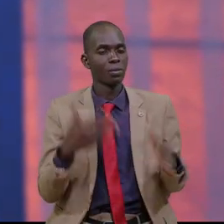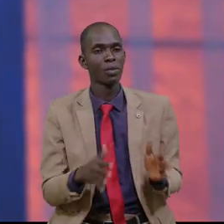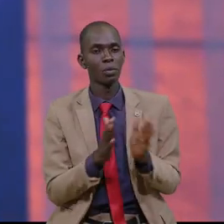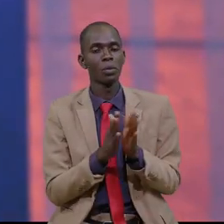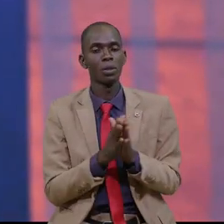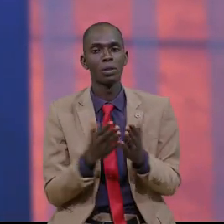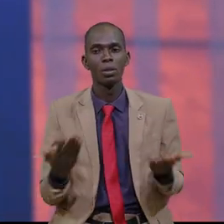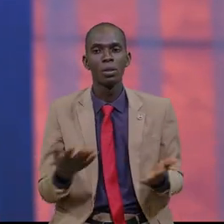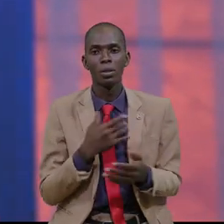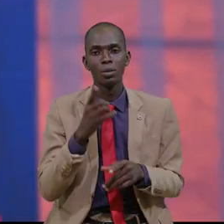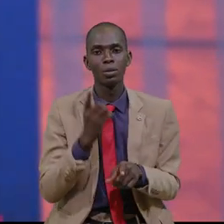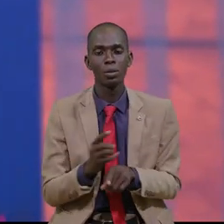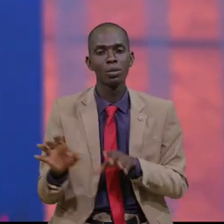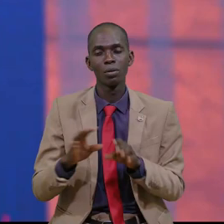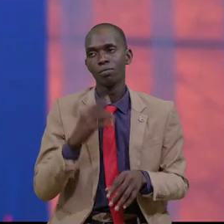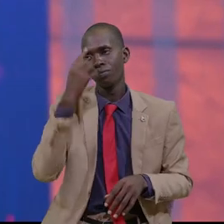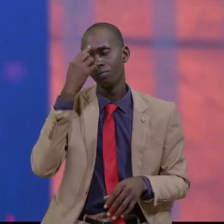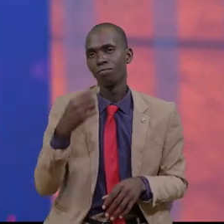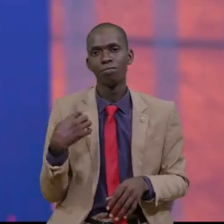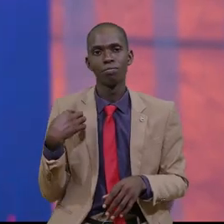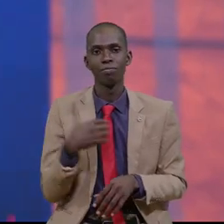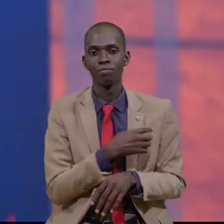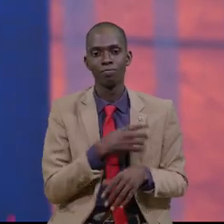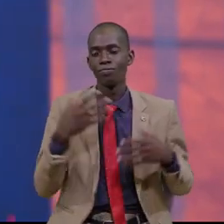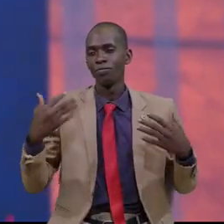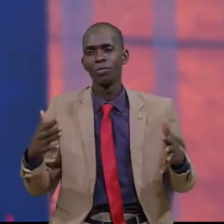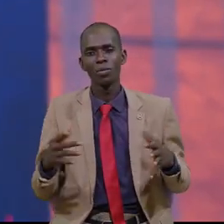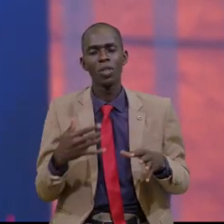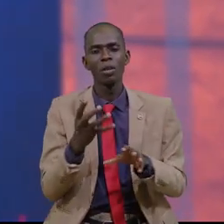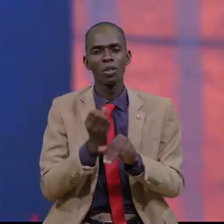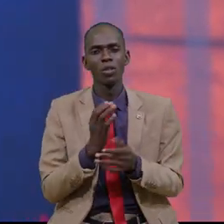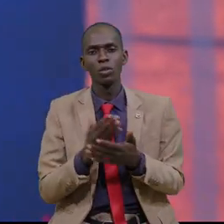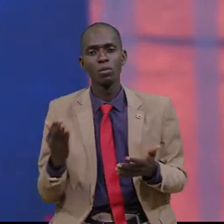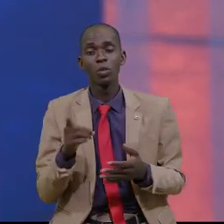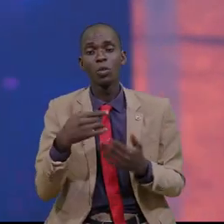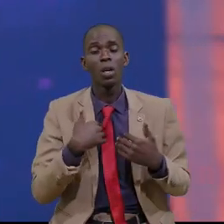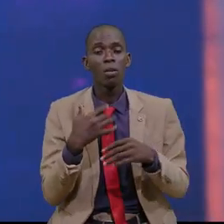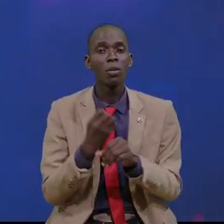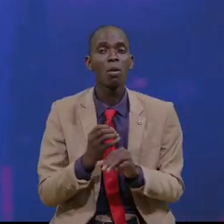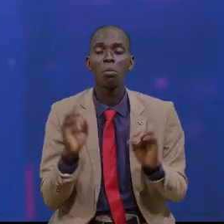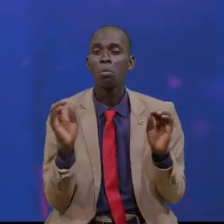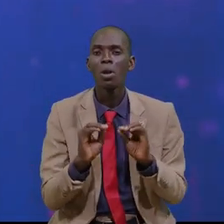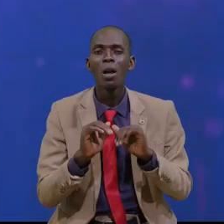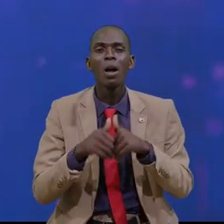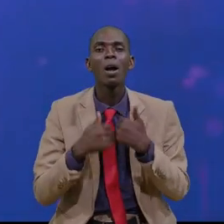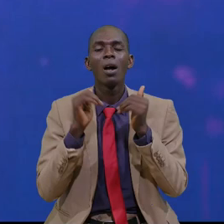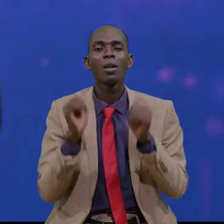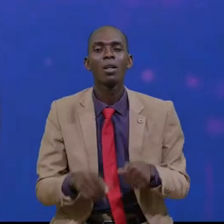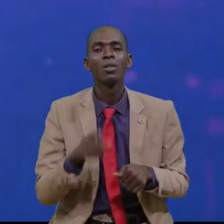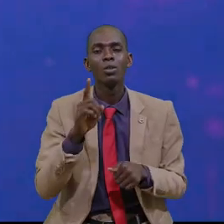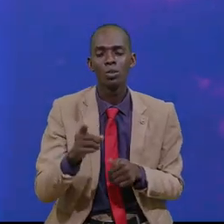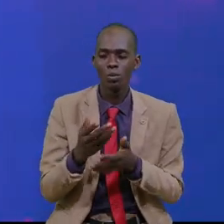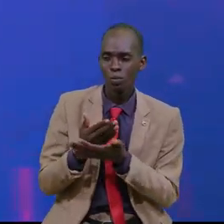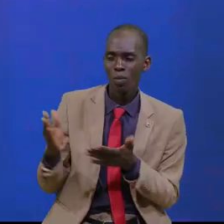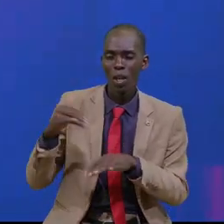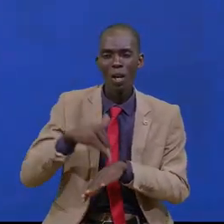you just do this and say you got something, you got nothing. How do you neglect? You neglect by at the time of prayer, that's